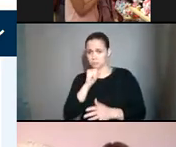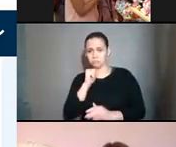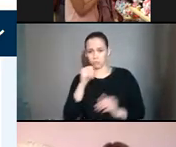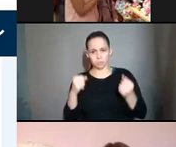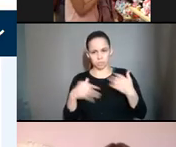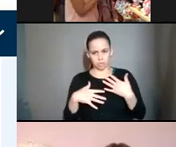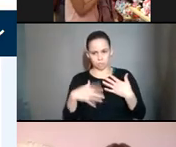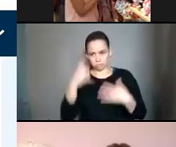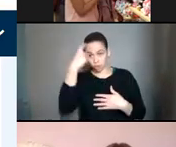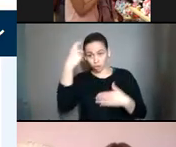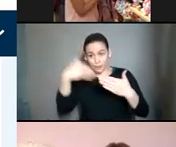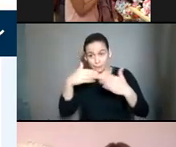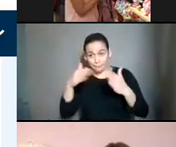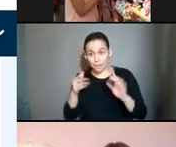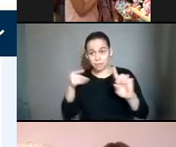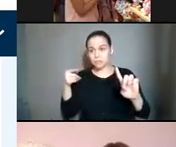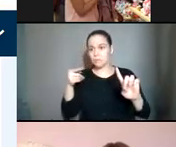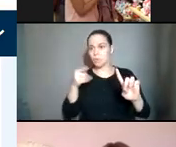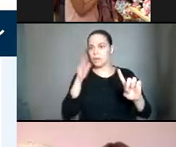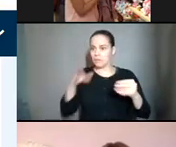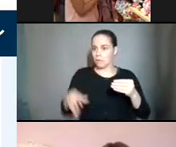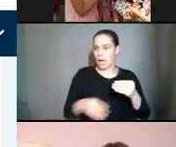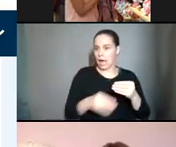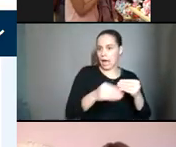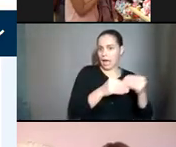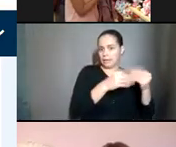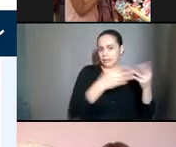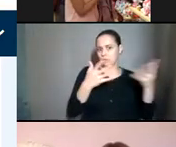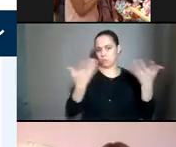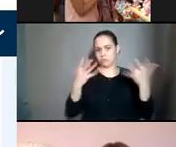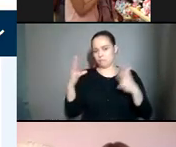help fill in those gaps in your child's understanding.